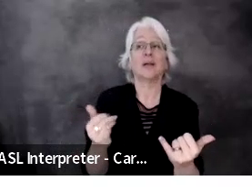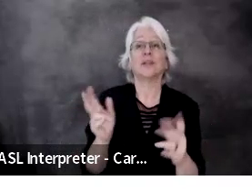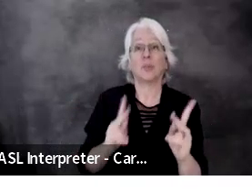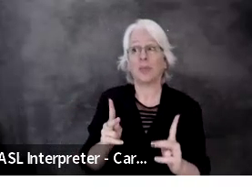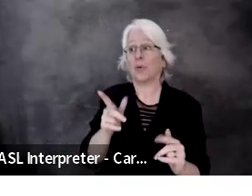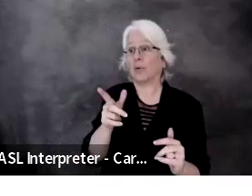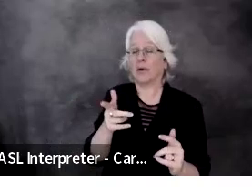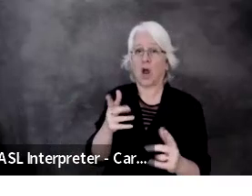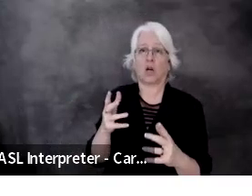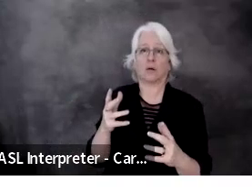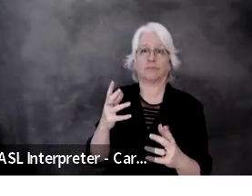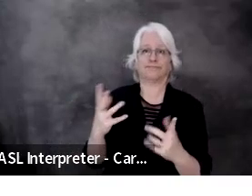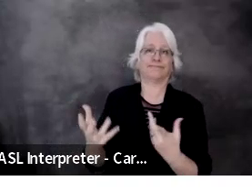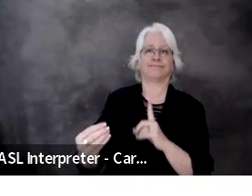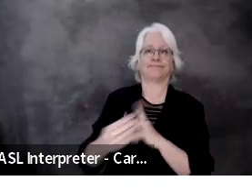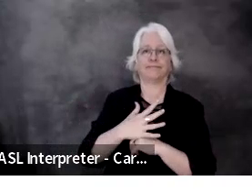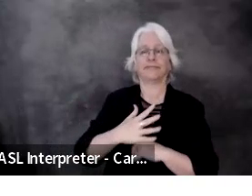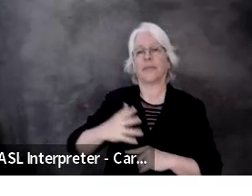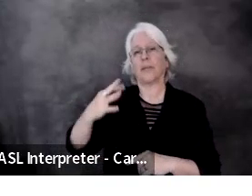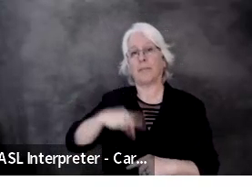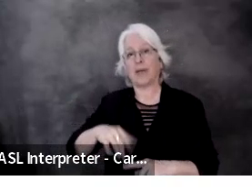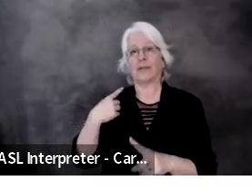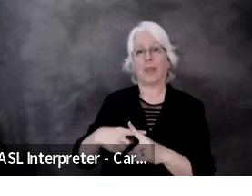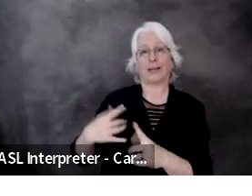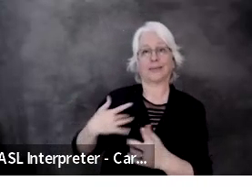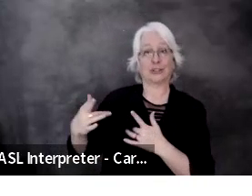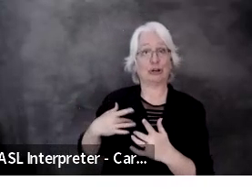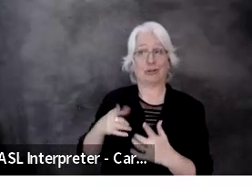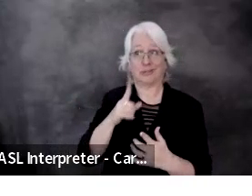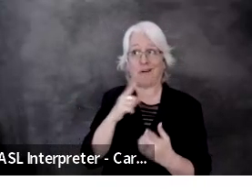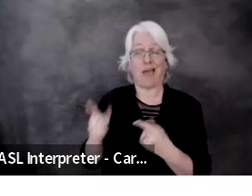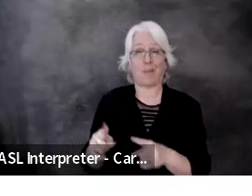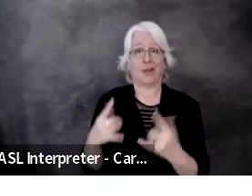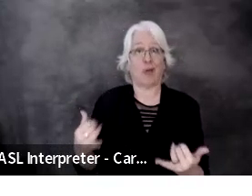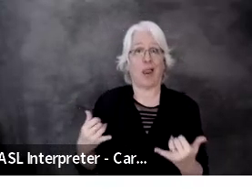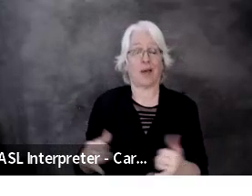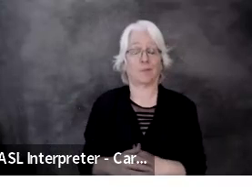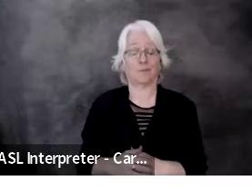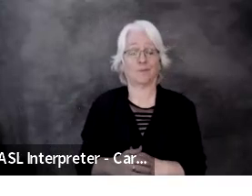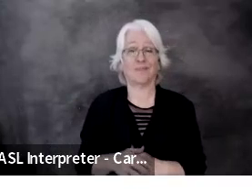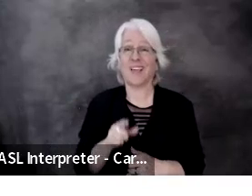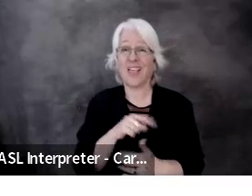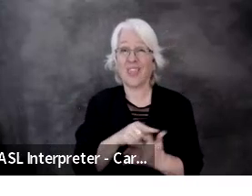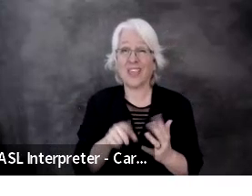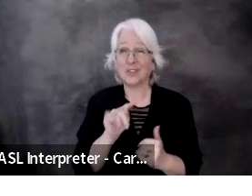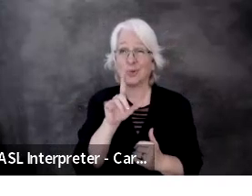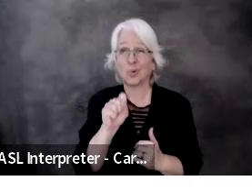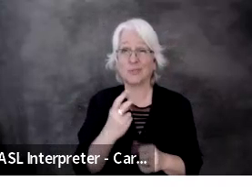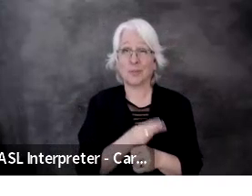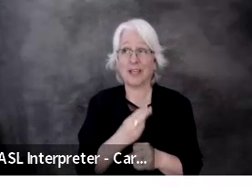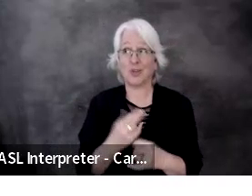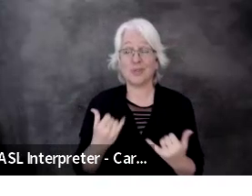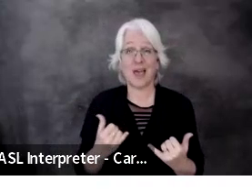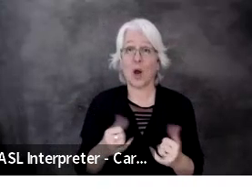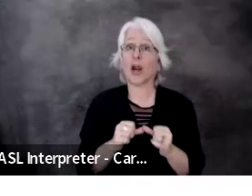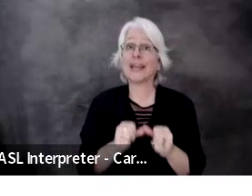concerns, they are happening right now. But these tools will only continue to be incorporated